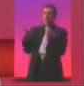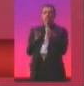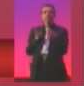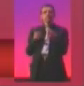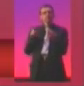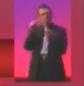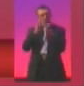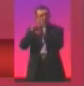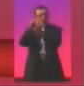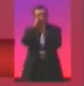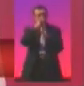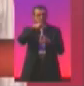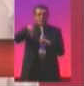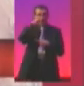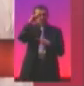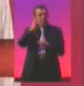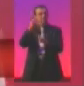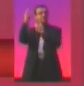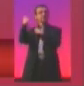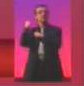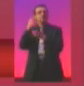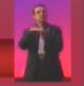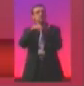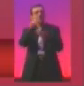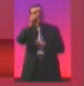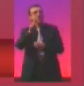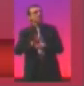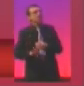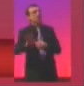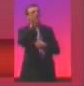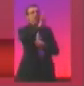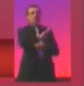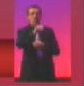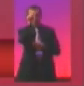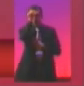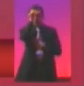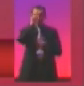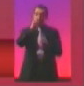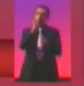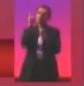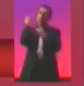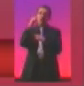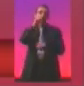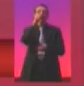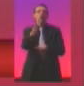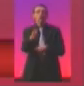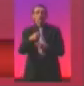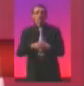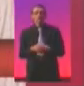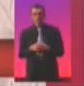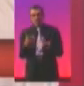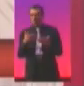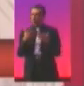hall knows we cannot go back. Millions of people across the country know we cannot but go back. Everyone in